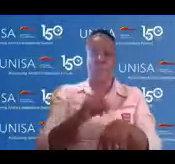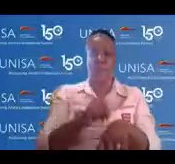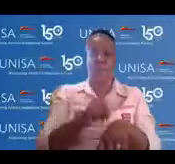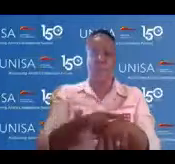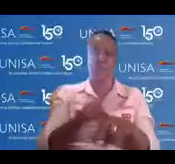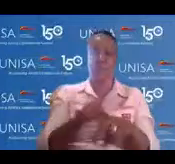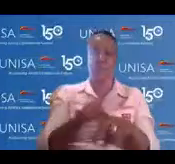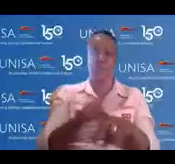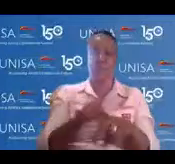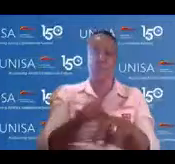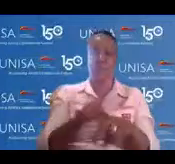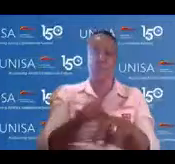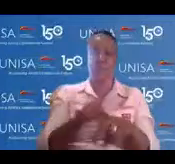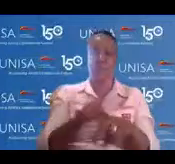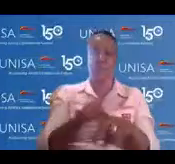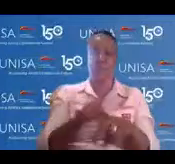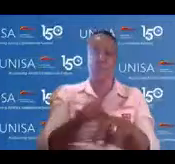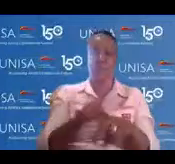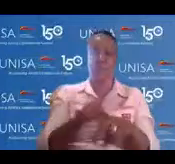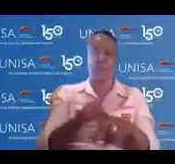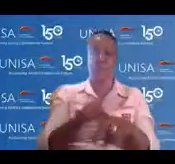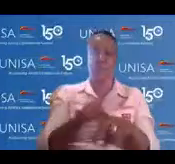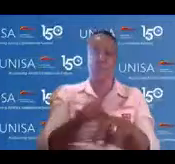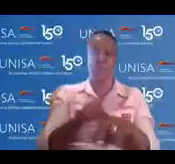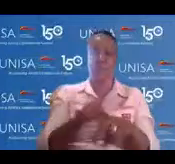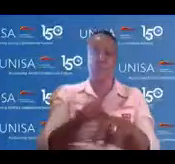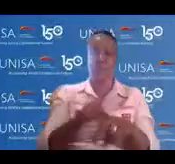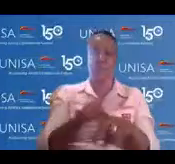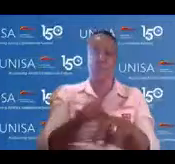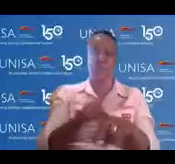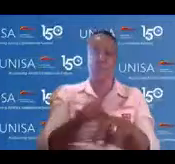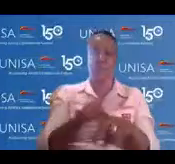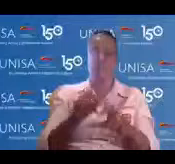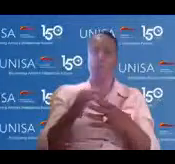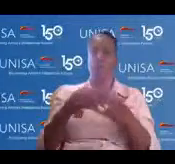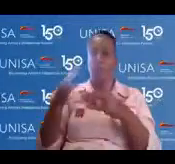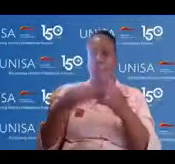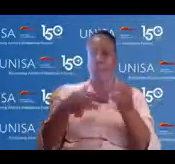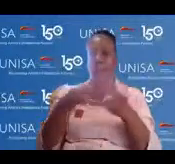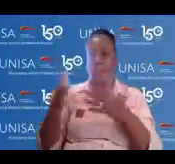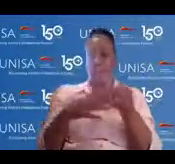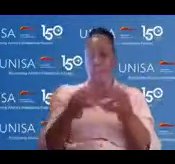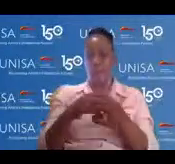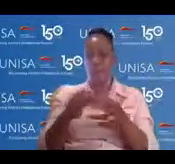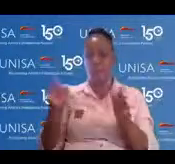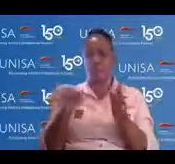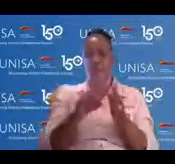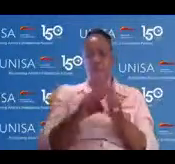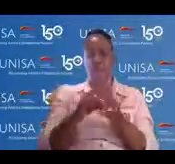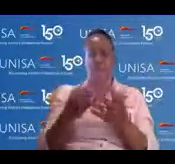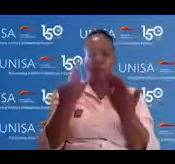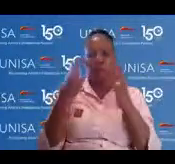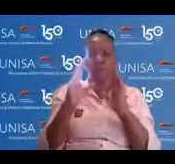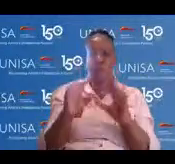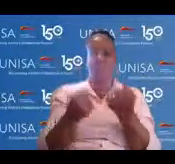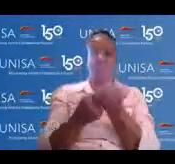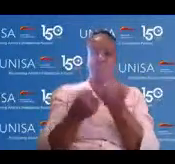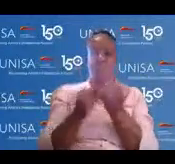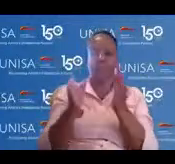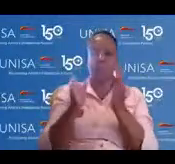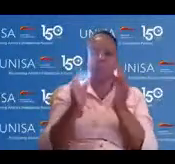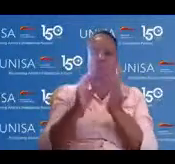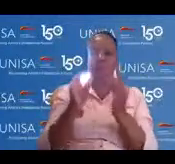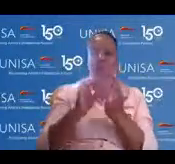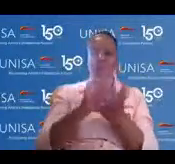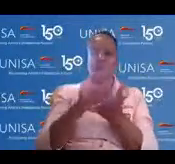to write because of the infrastructure. So let's look now at the Student Support Contact Center and what support